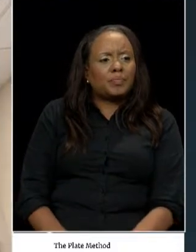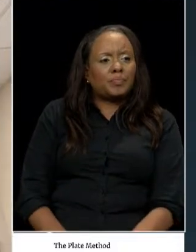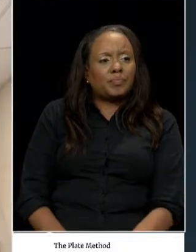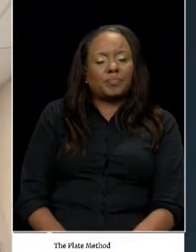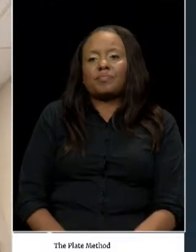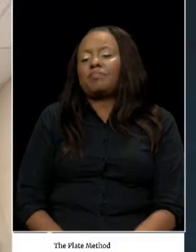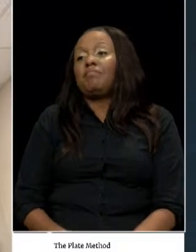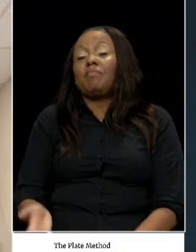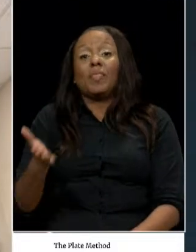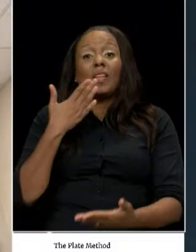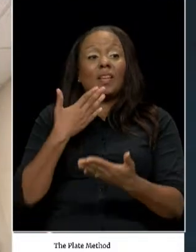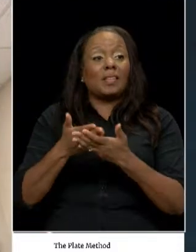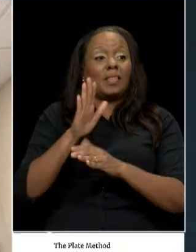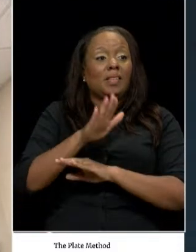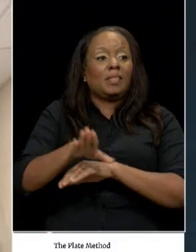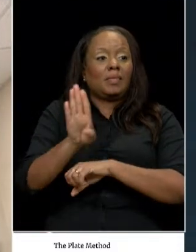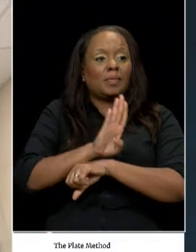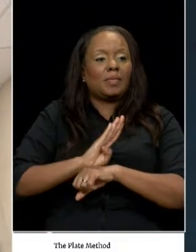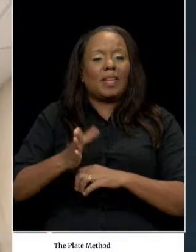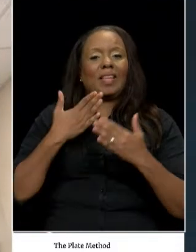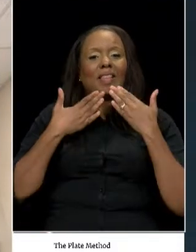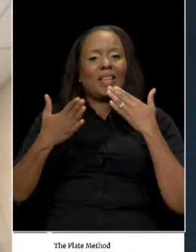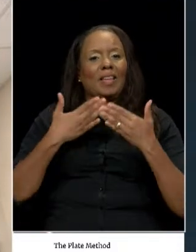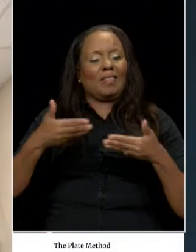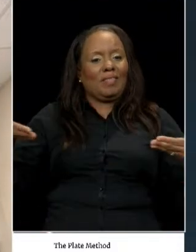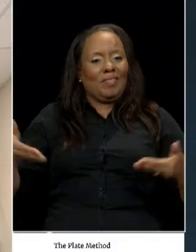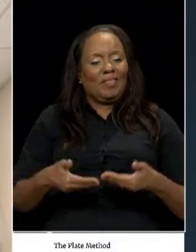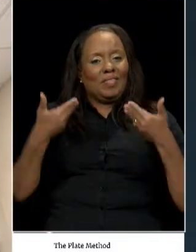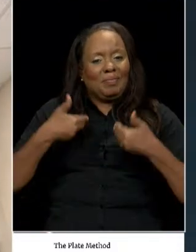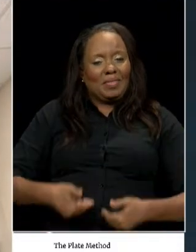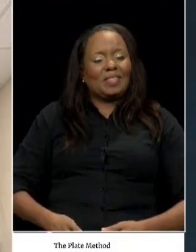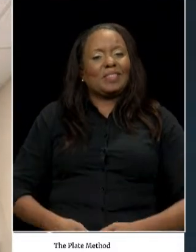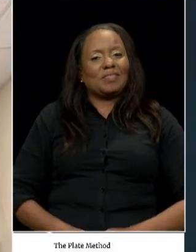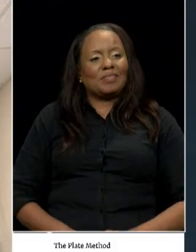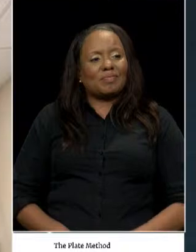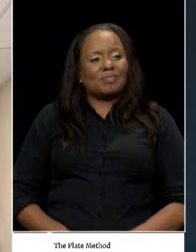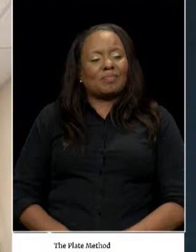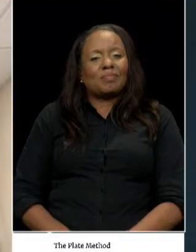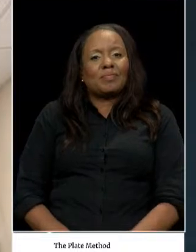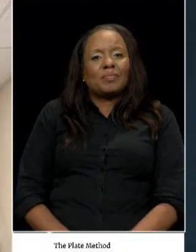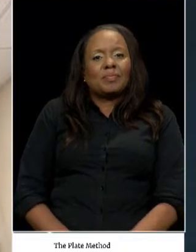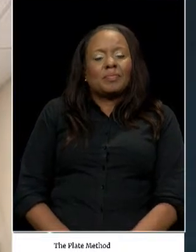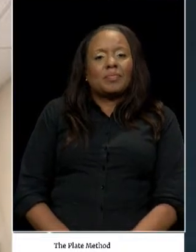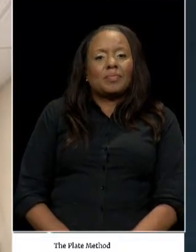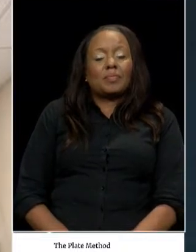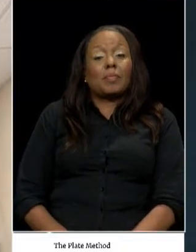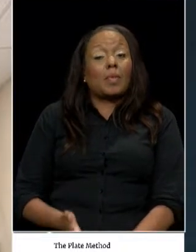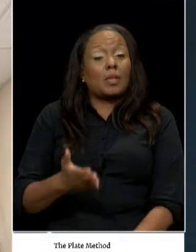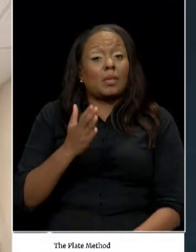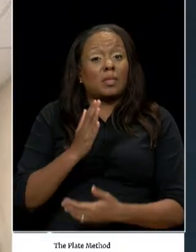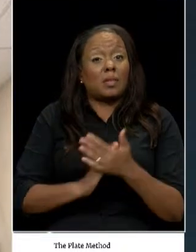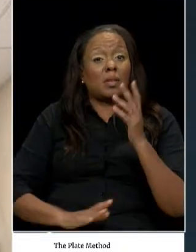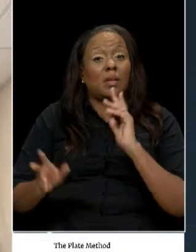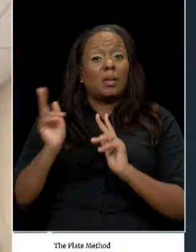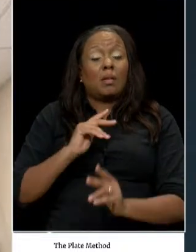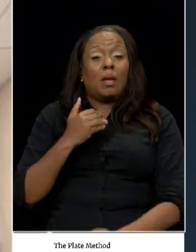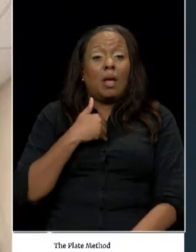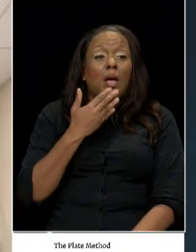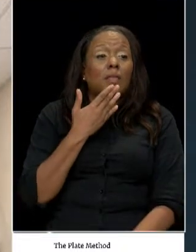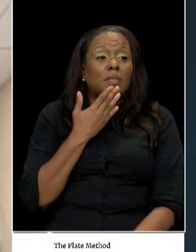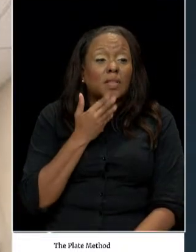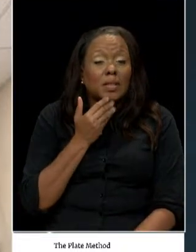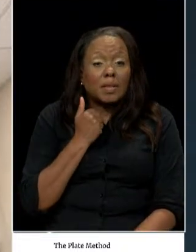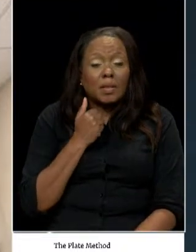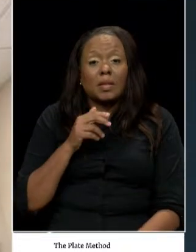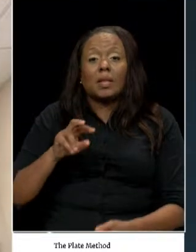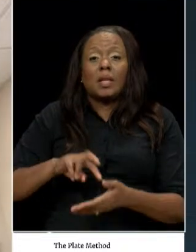Good evening, Barbados. Thank you for having me on the show tonight. The reasons why diabetes leads to impotence or erectile